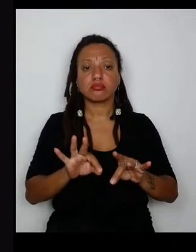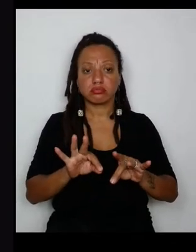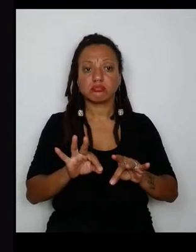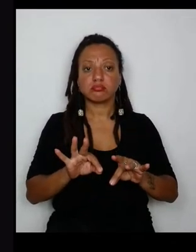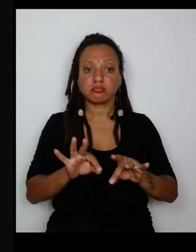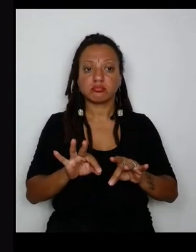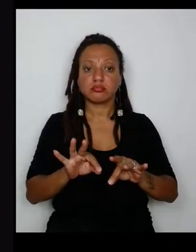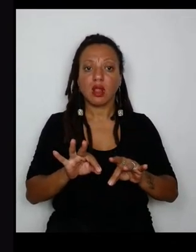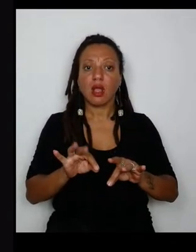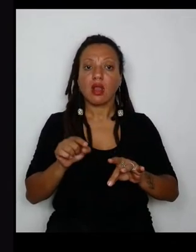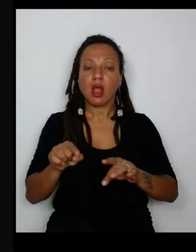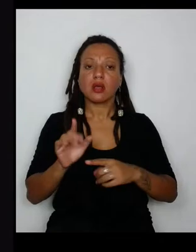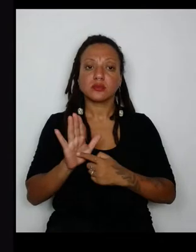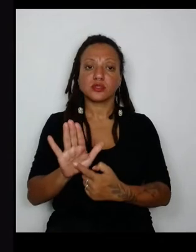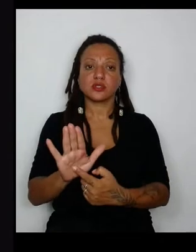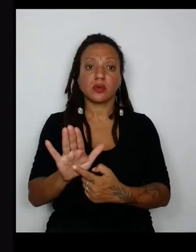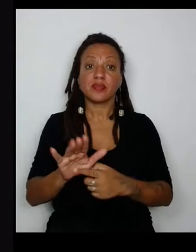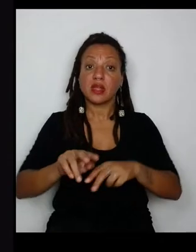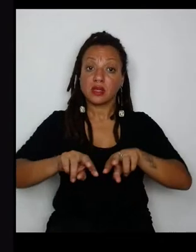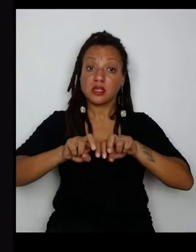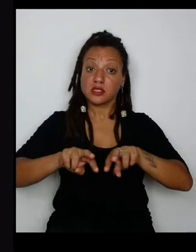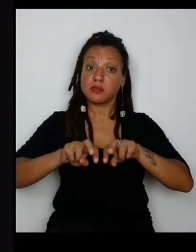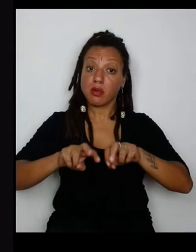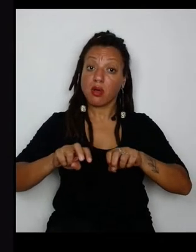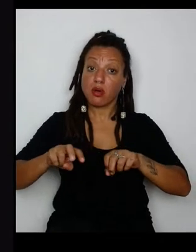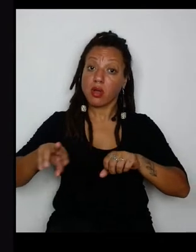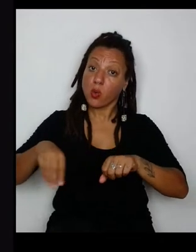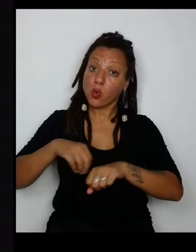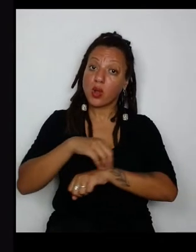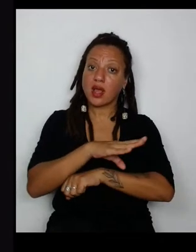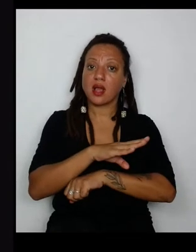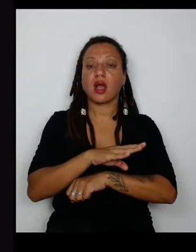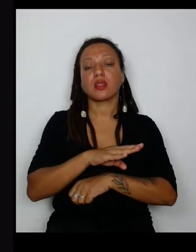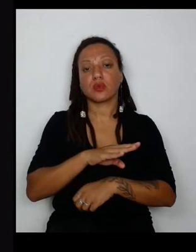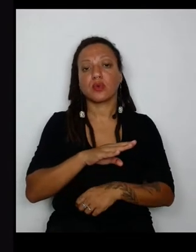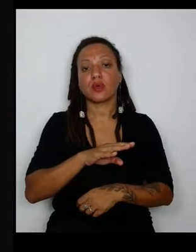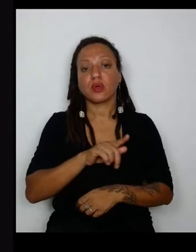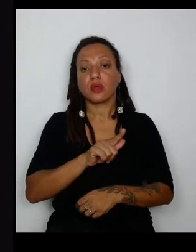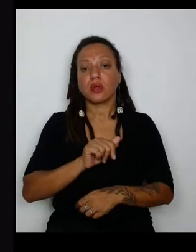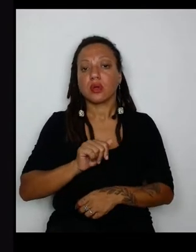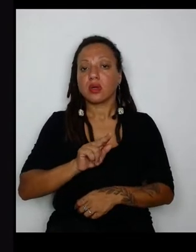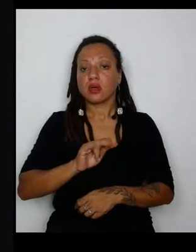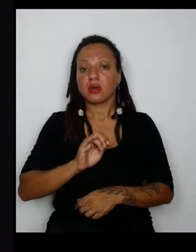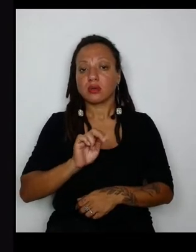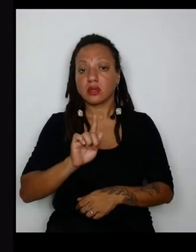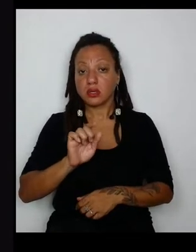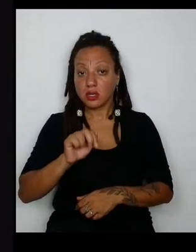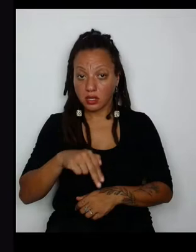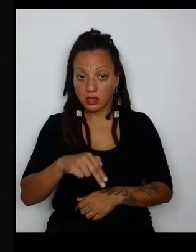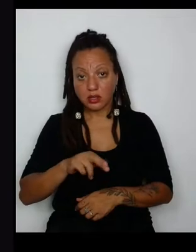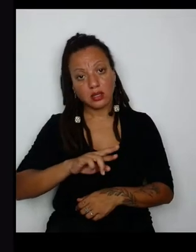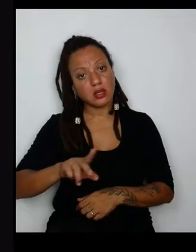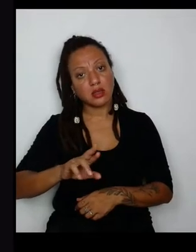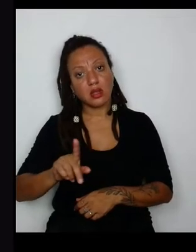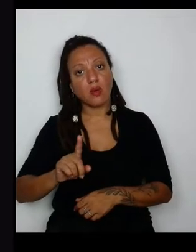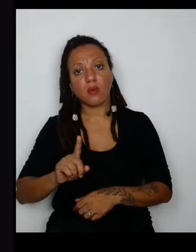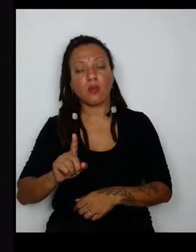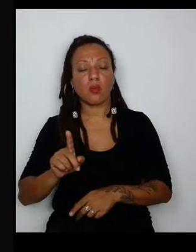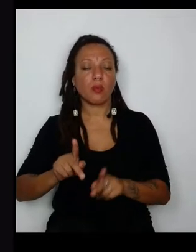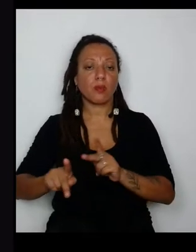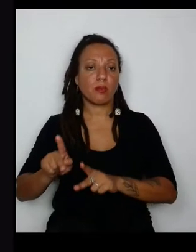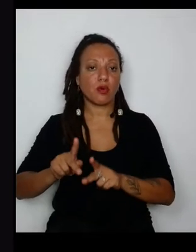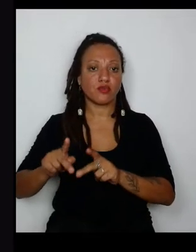people in tahiti in the marquez's but regardless of this let us not forget that gogan has also